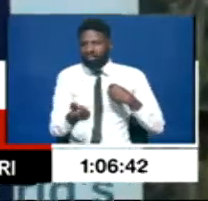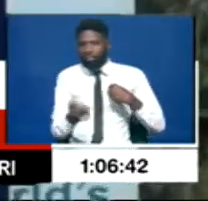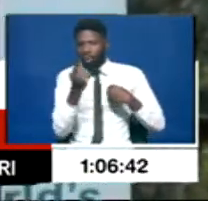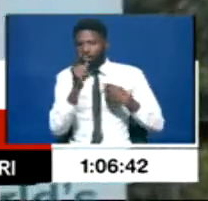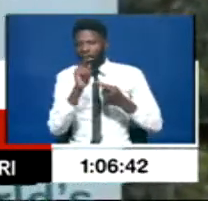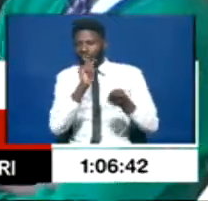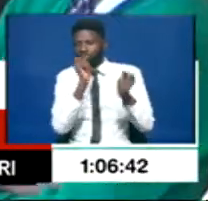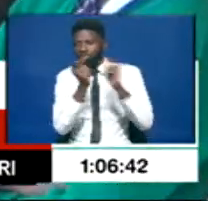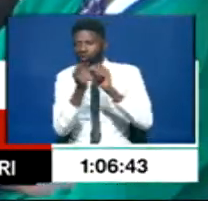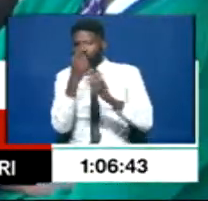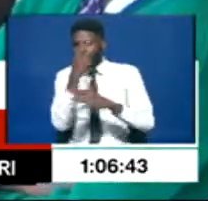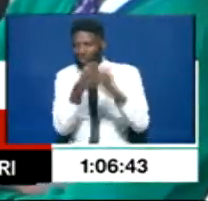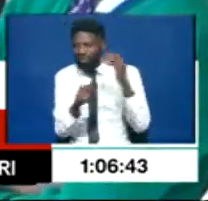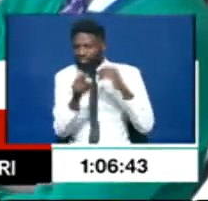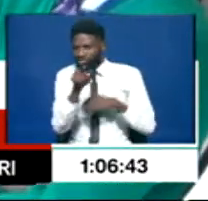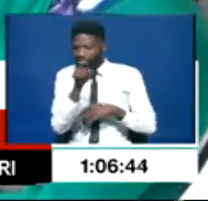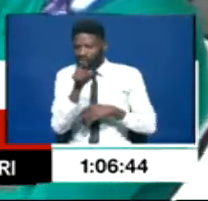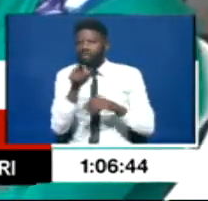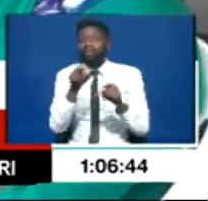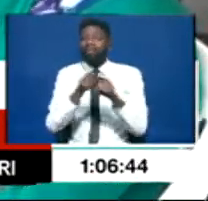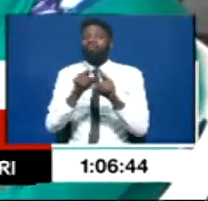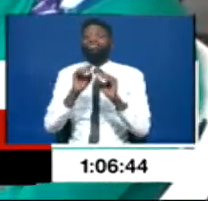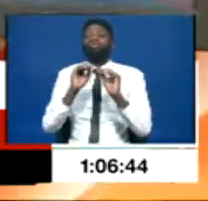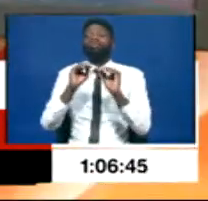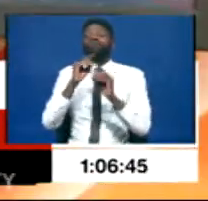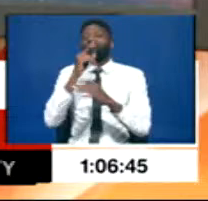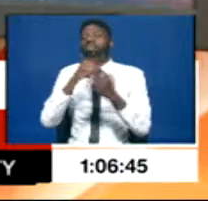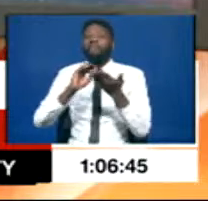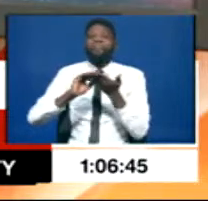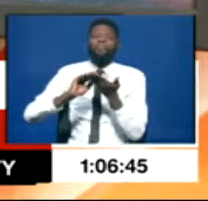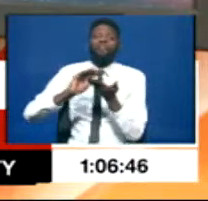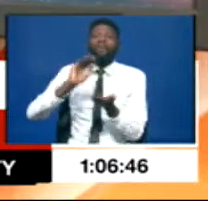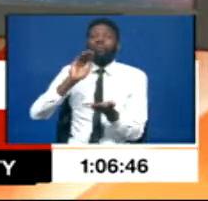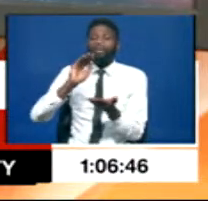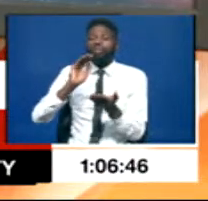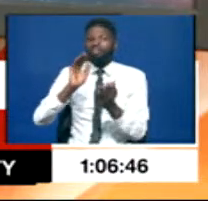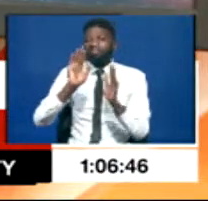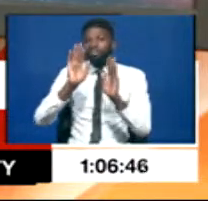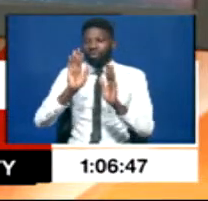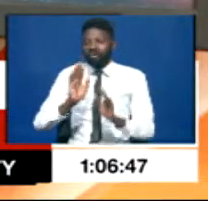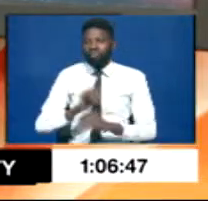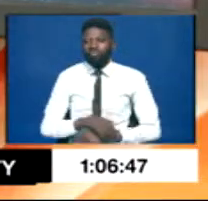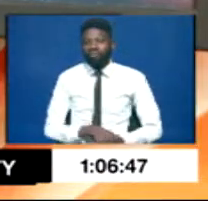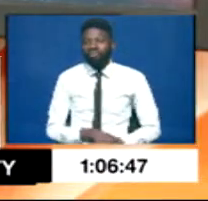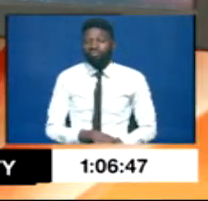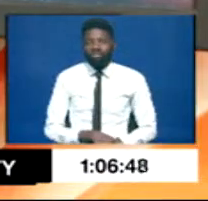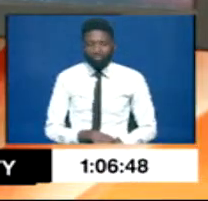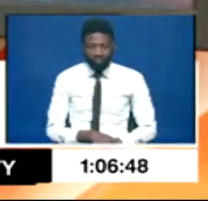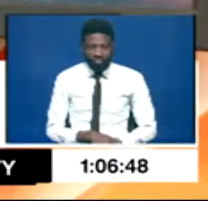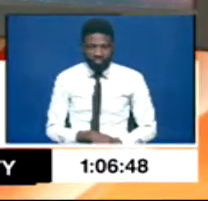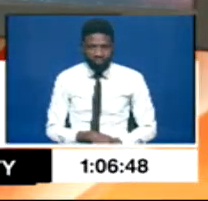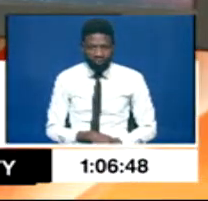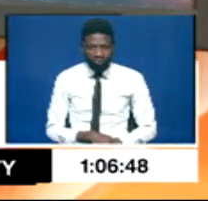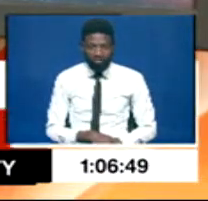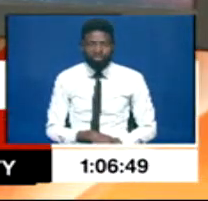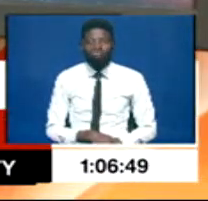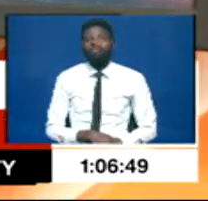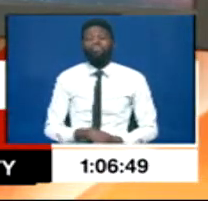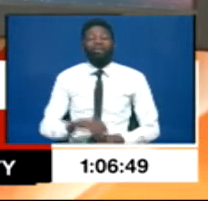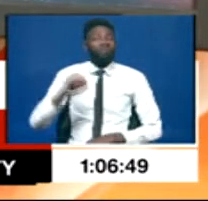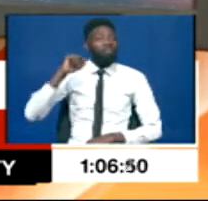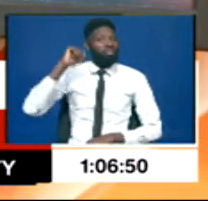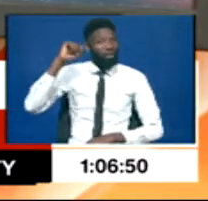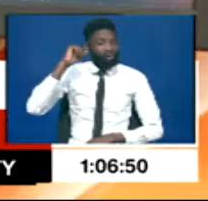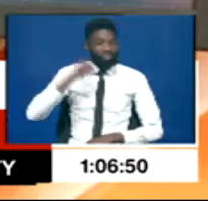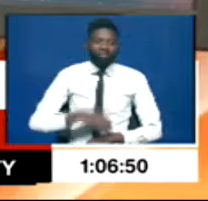is more irrelevant. And today looks very beautiful. Let's now shift focus to matters politics, where